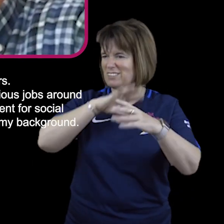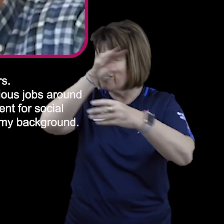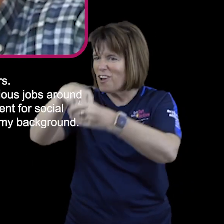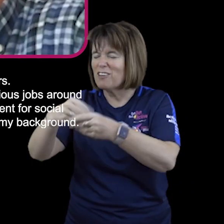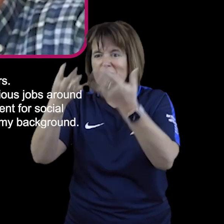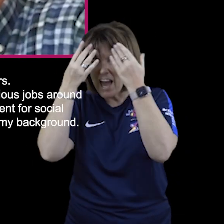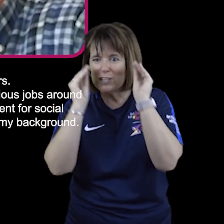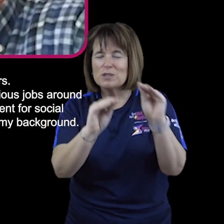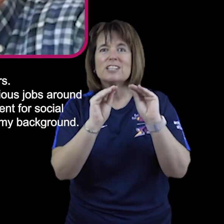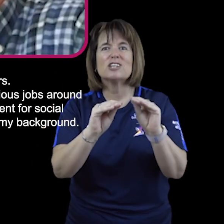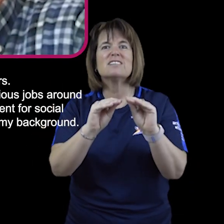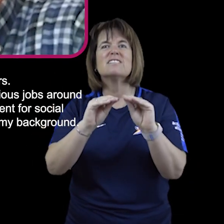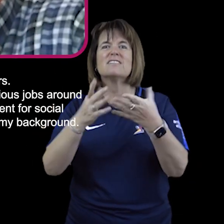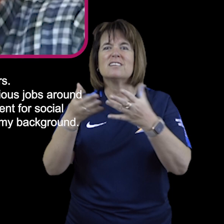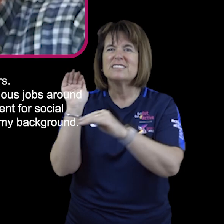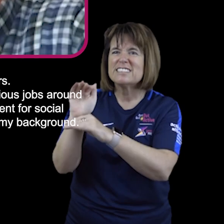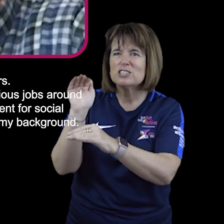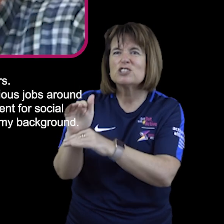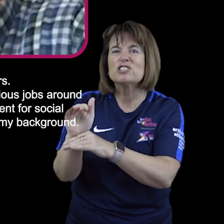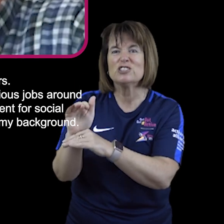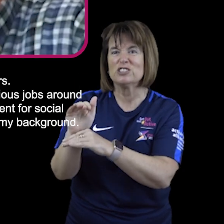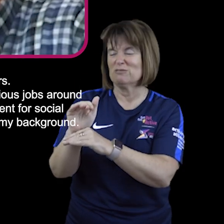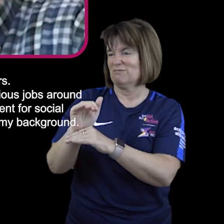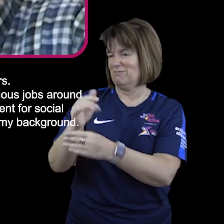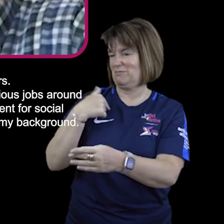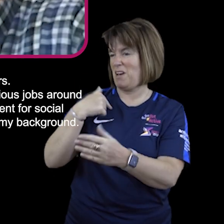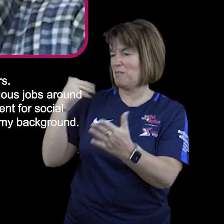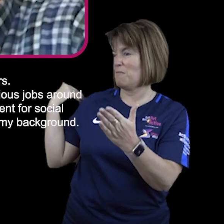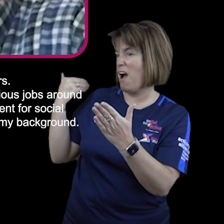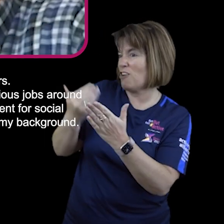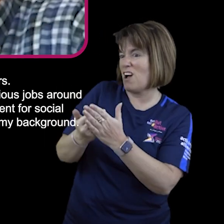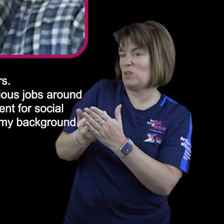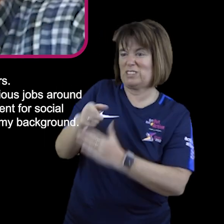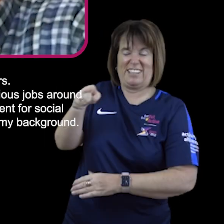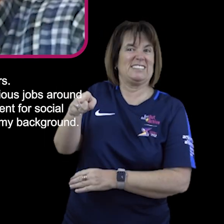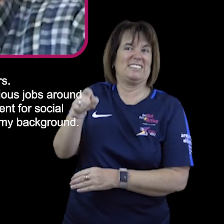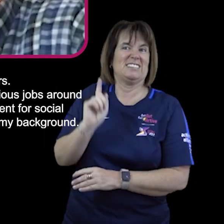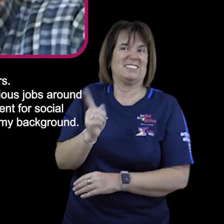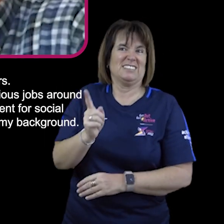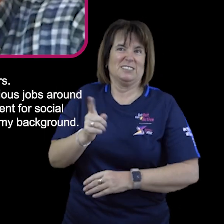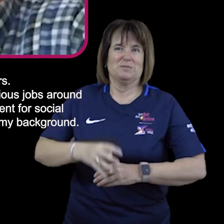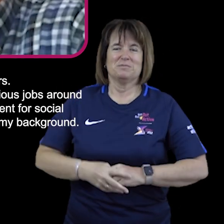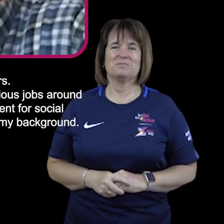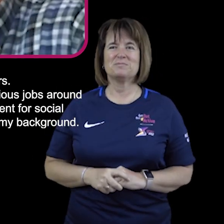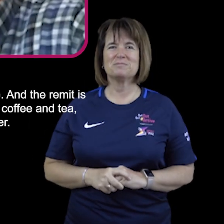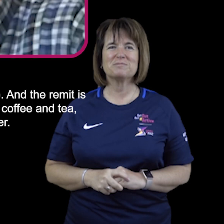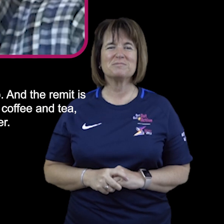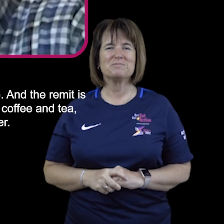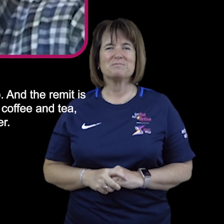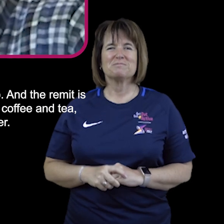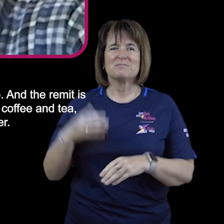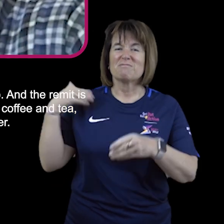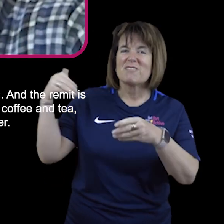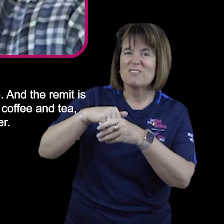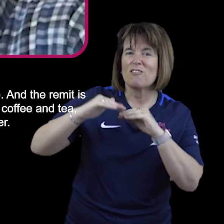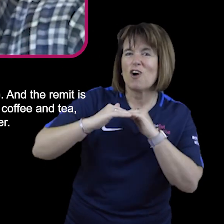into education and was teaching. So that's really my sort of background. And